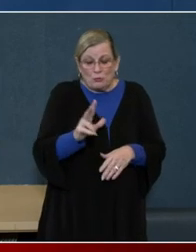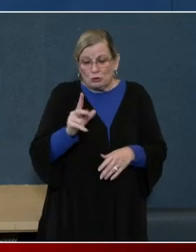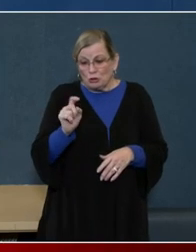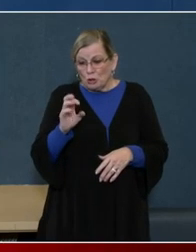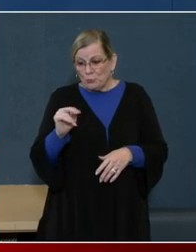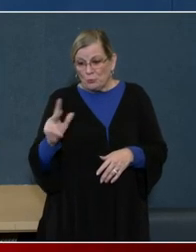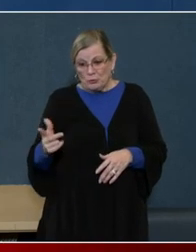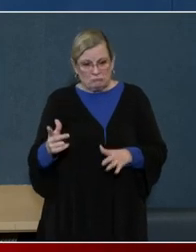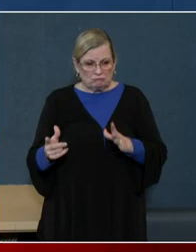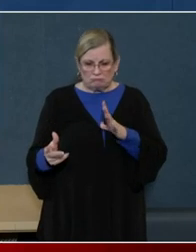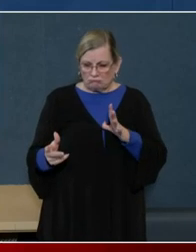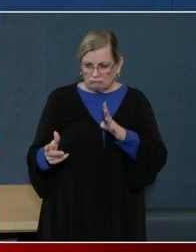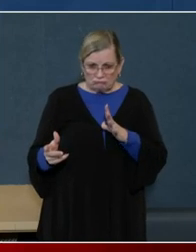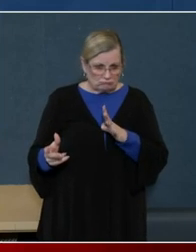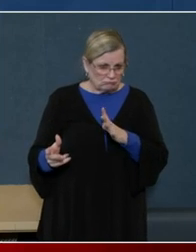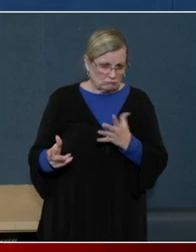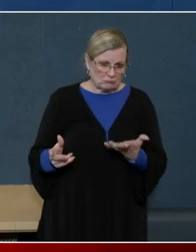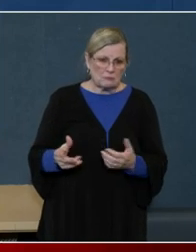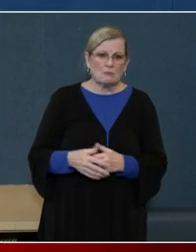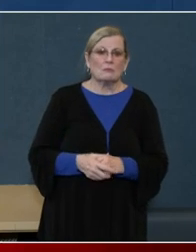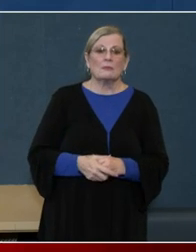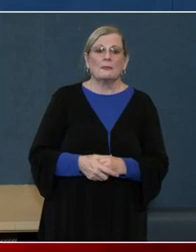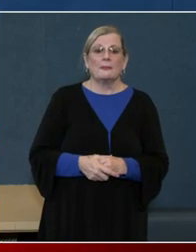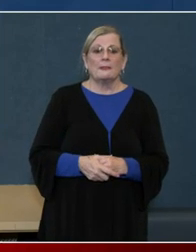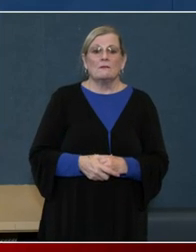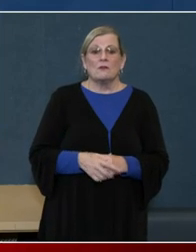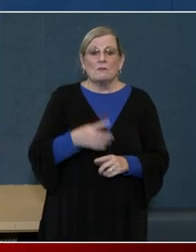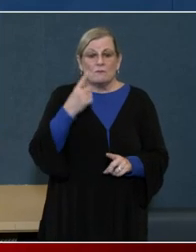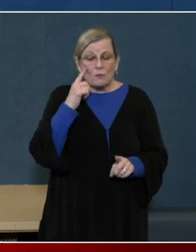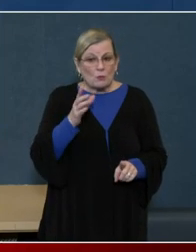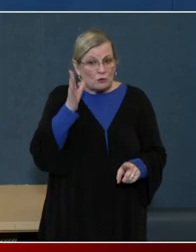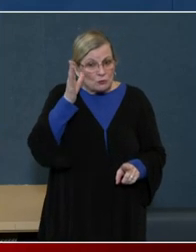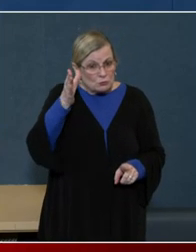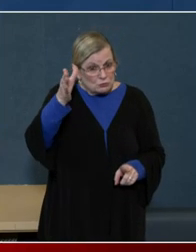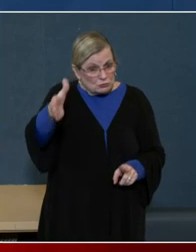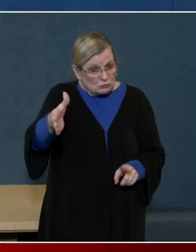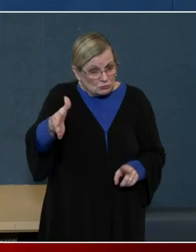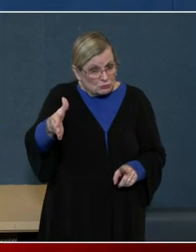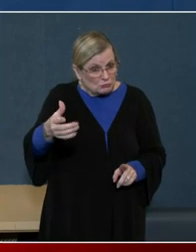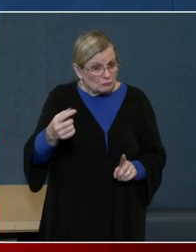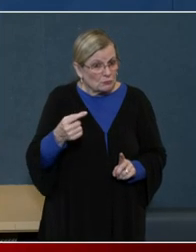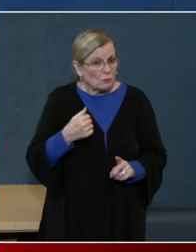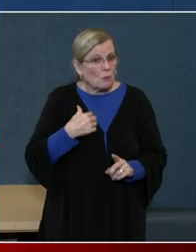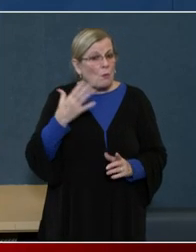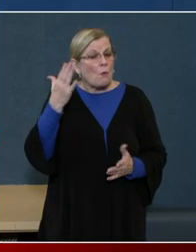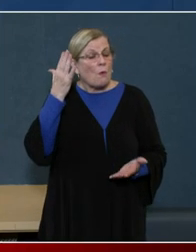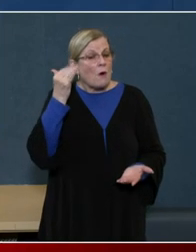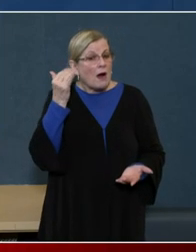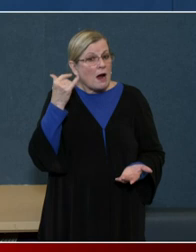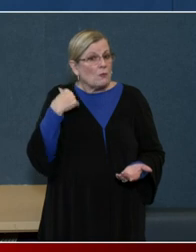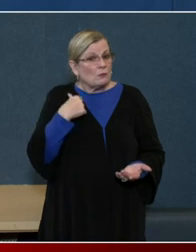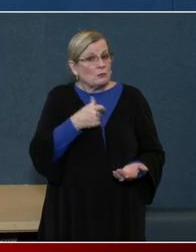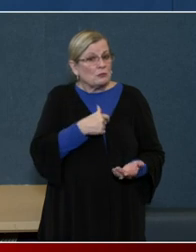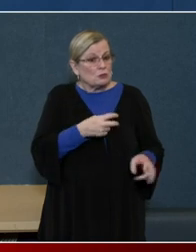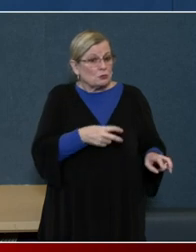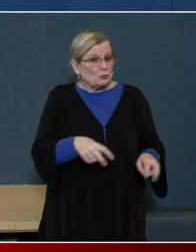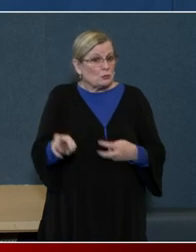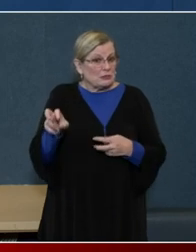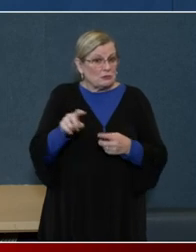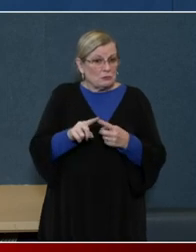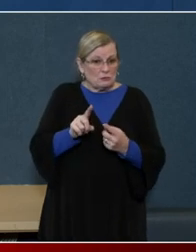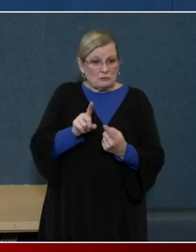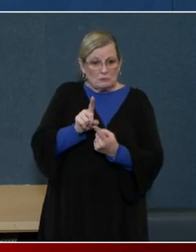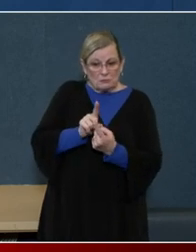forward, the question about why returning to in-person learning is one that we want to start with